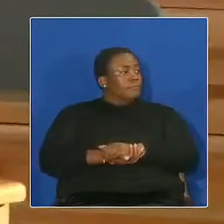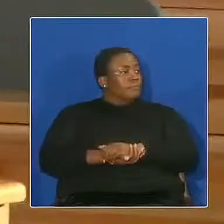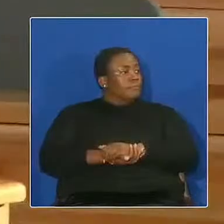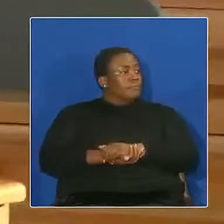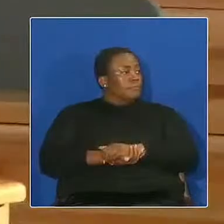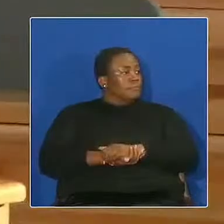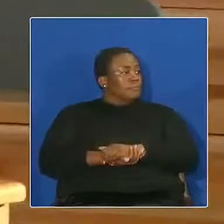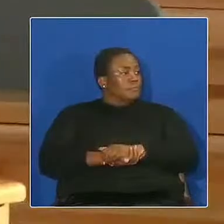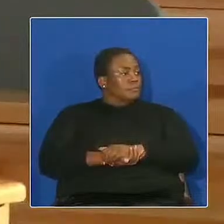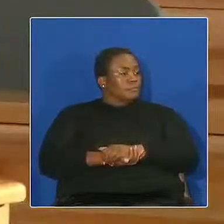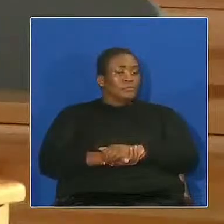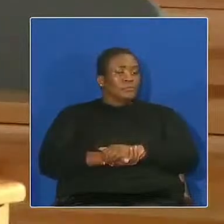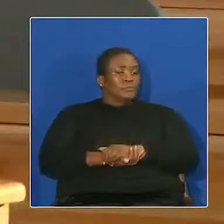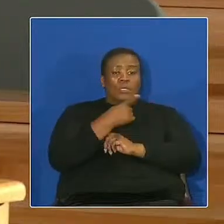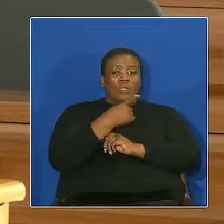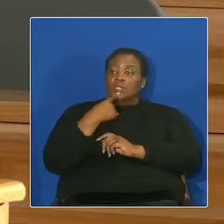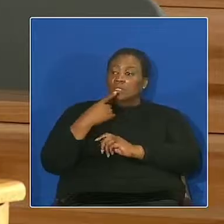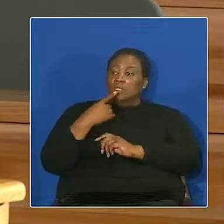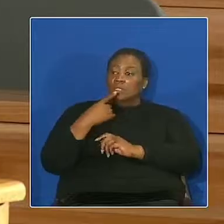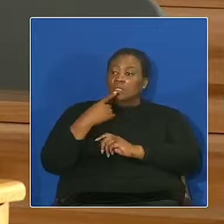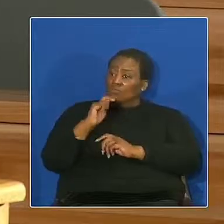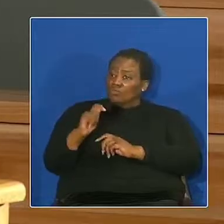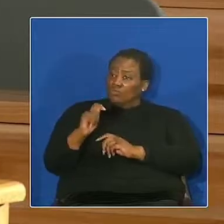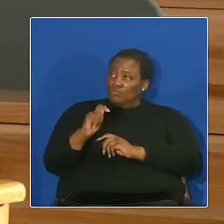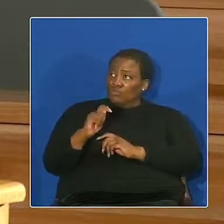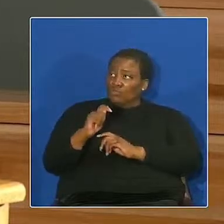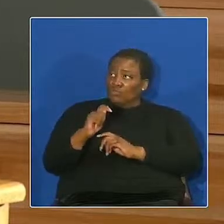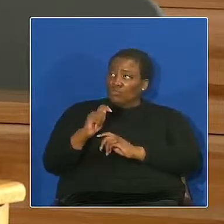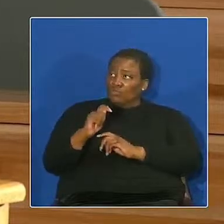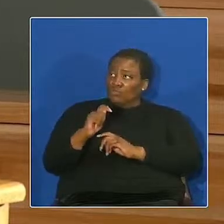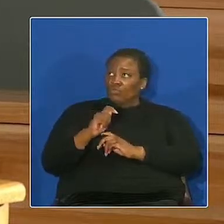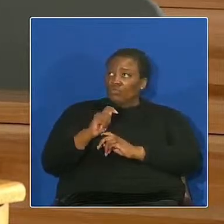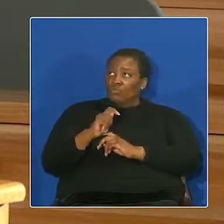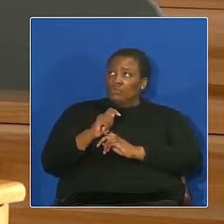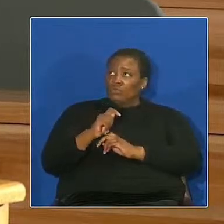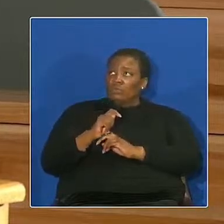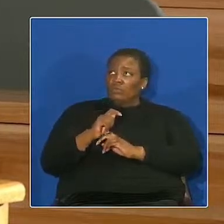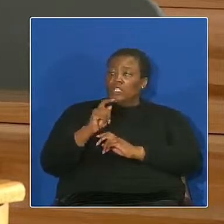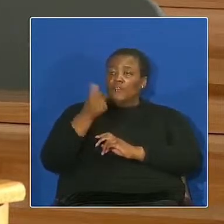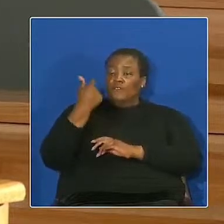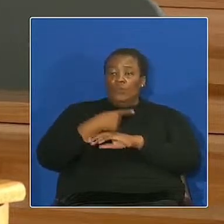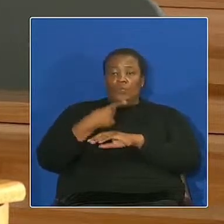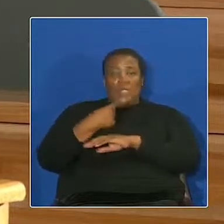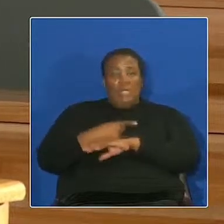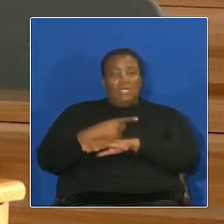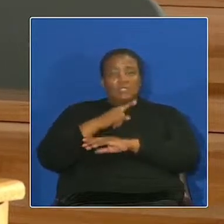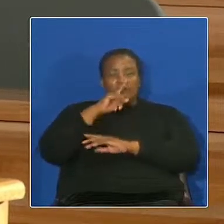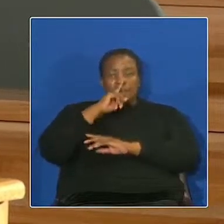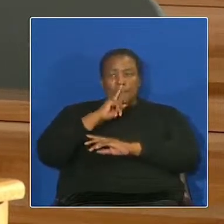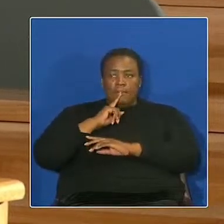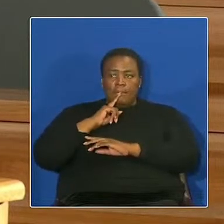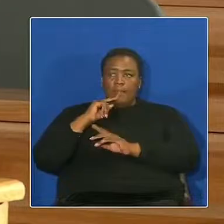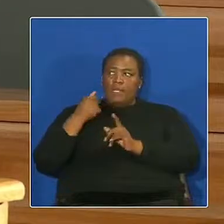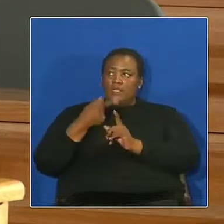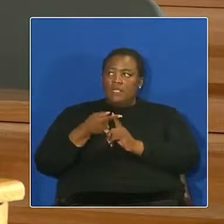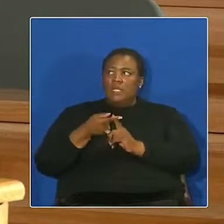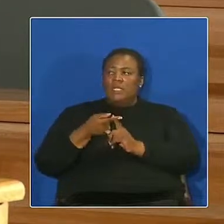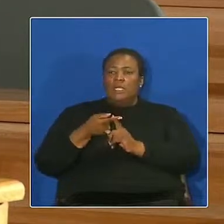It's true. And then there's silence for a few days until the 17th of March. You can take it from